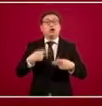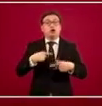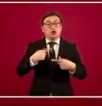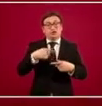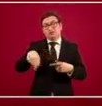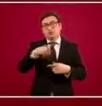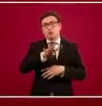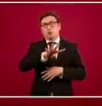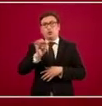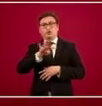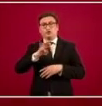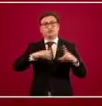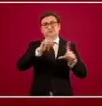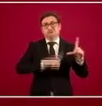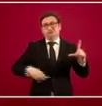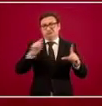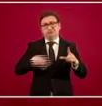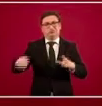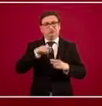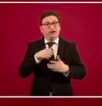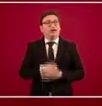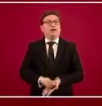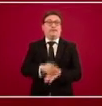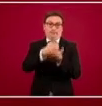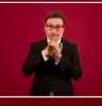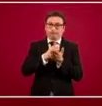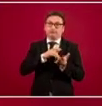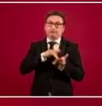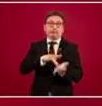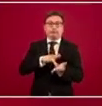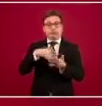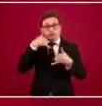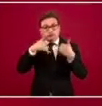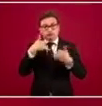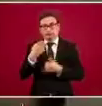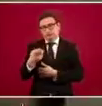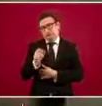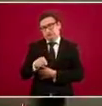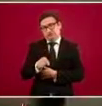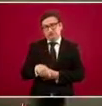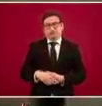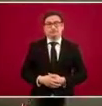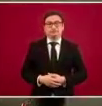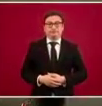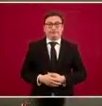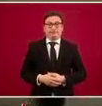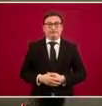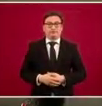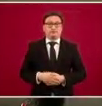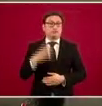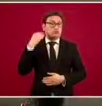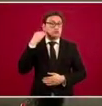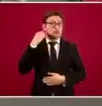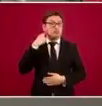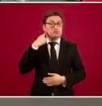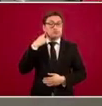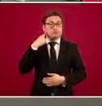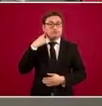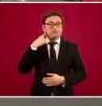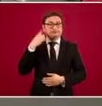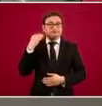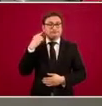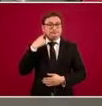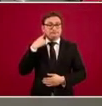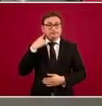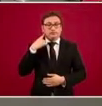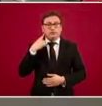call center that had 400 workers nationwide, and they are also working together with us